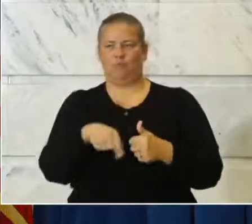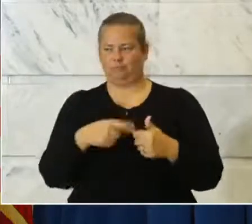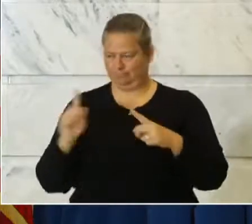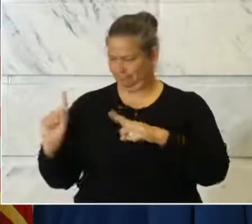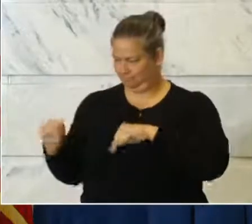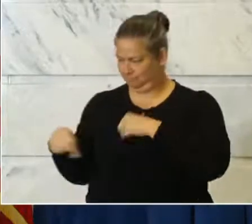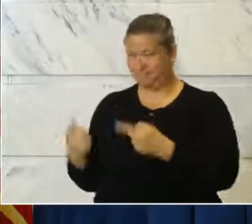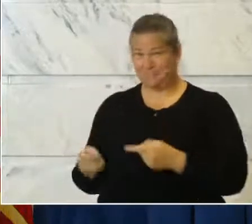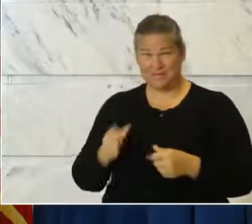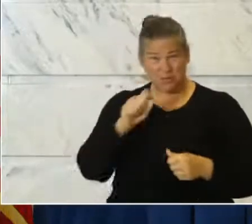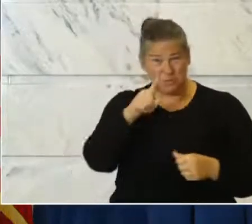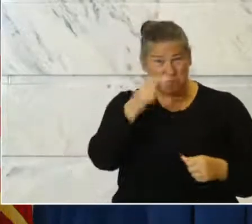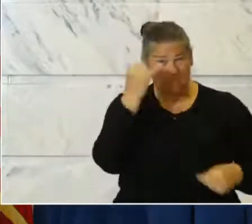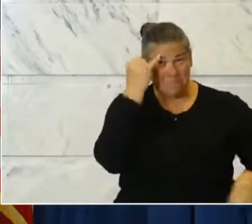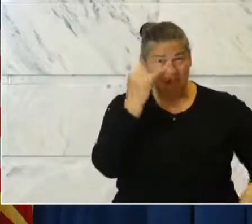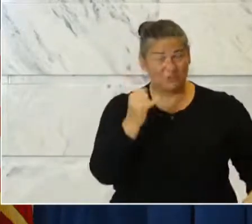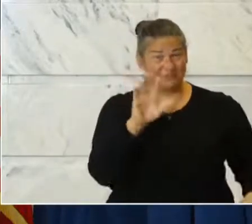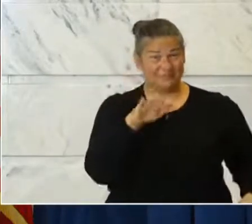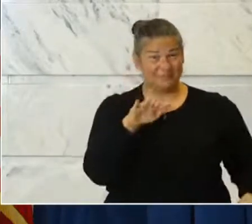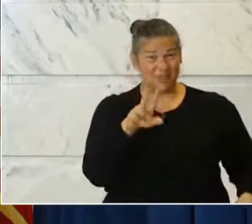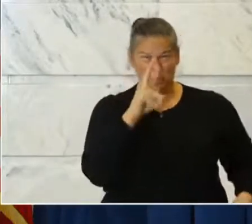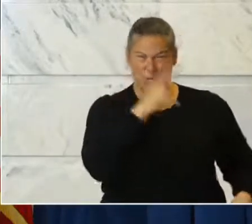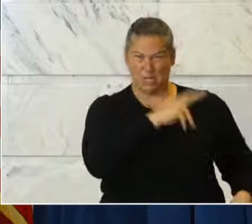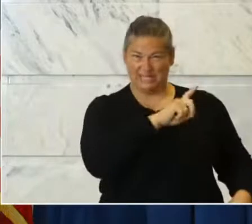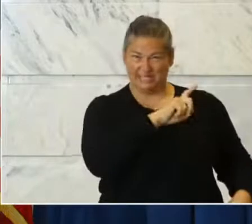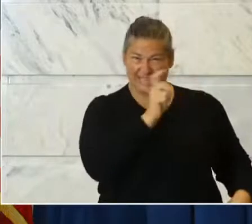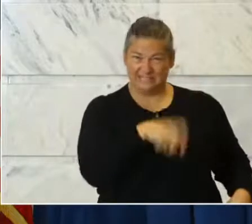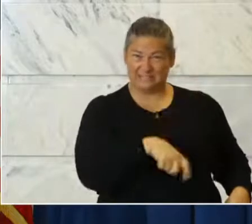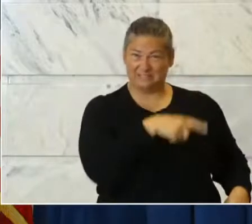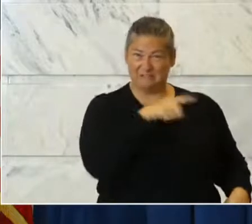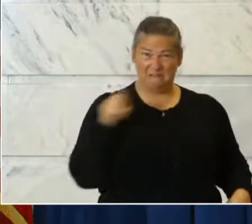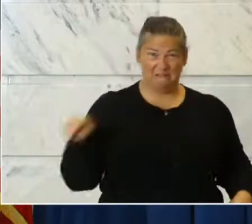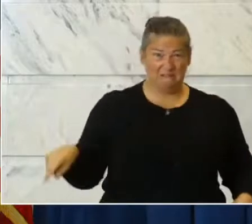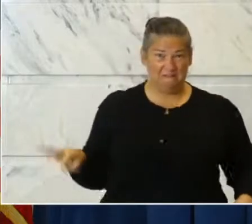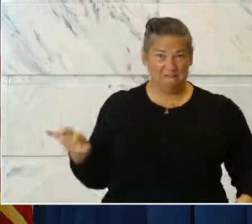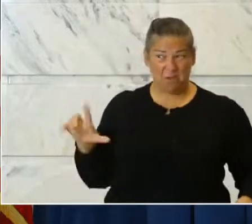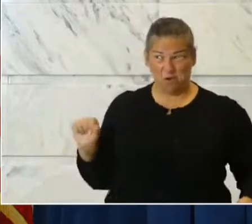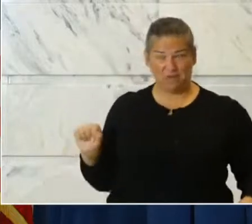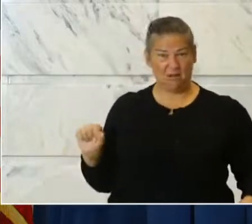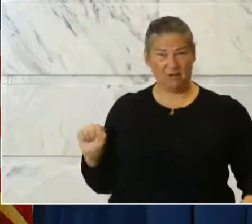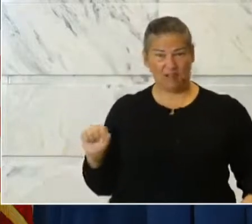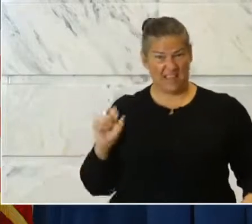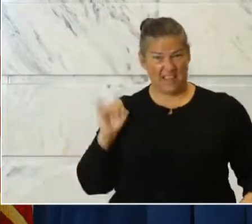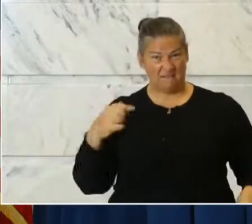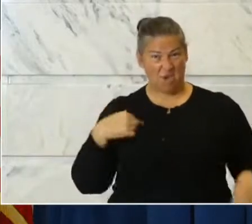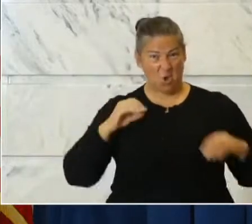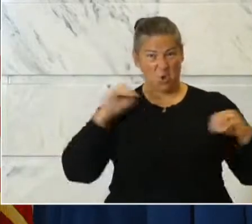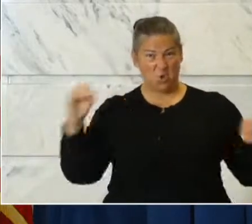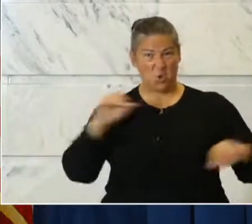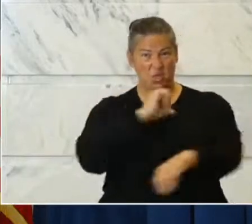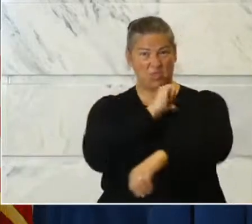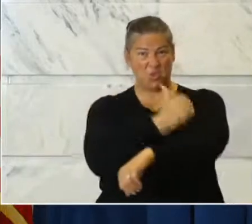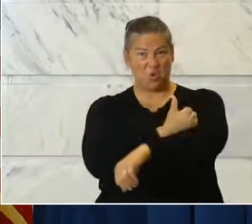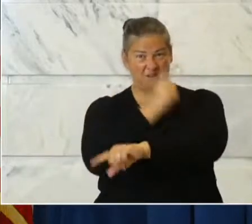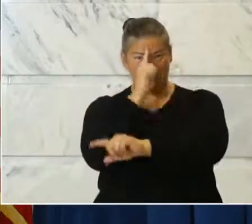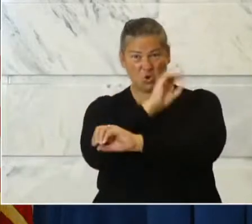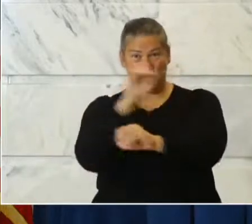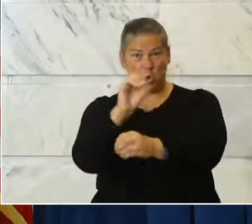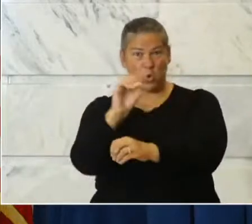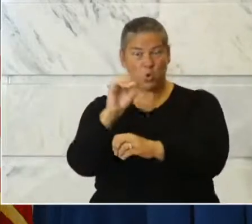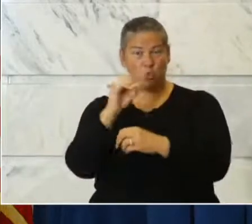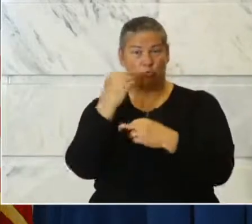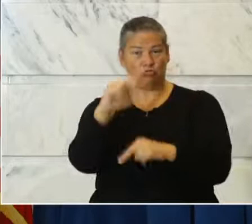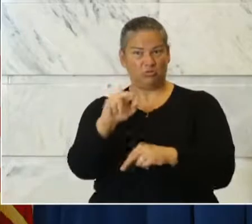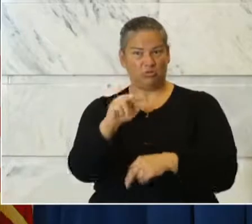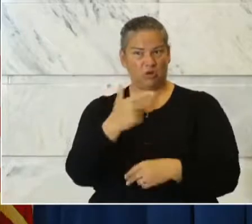could you imagine with Texas and Florida going where they are, if I didn't have the authority whatsoever to put in any restrictions to stop this from